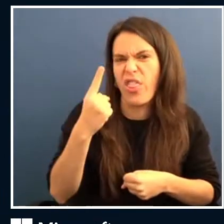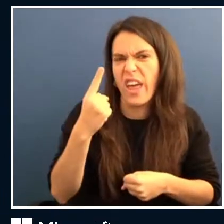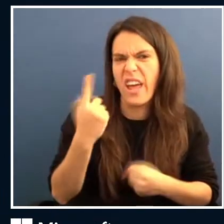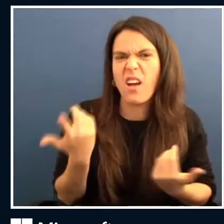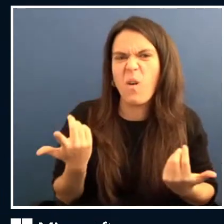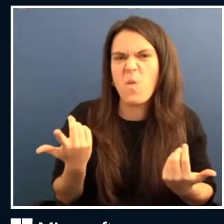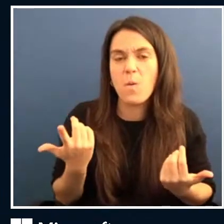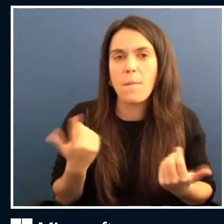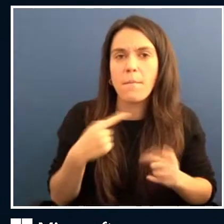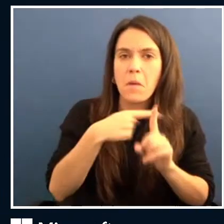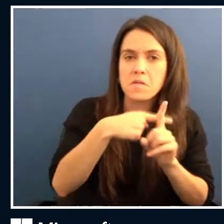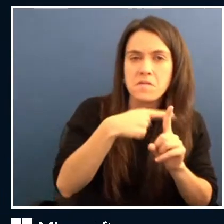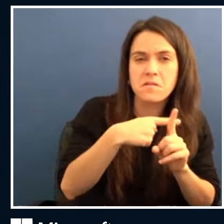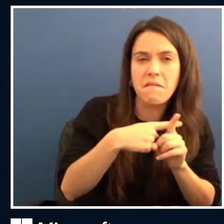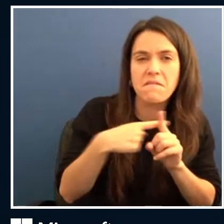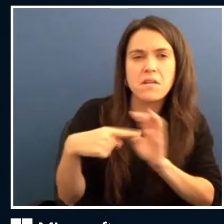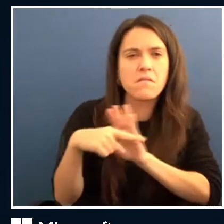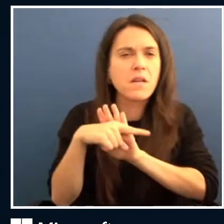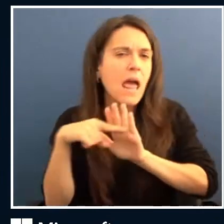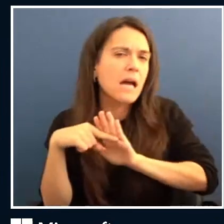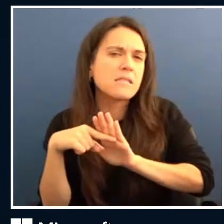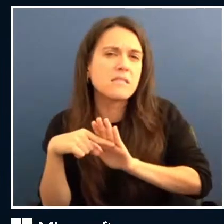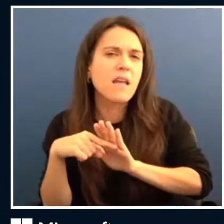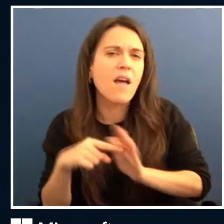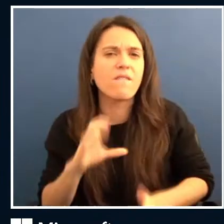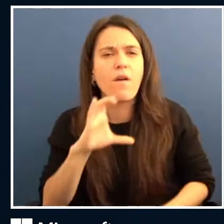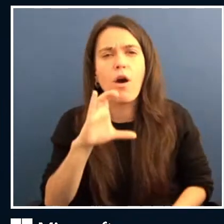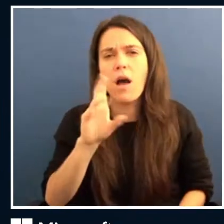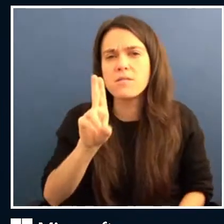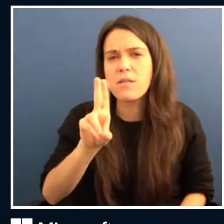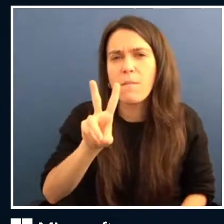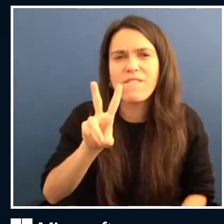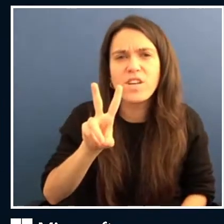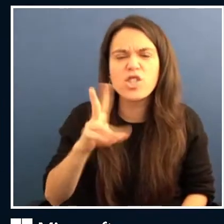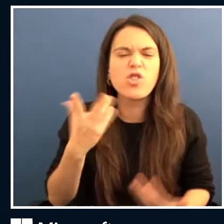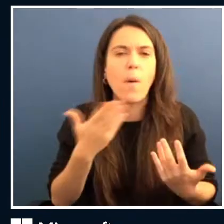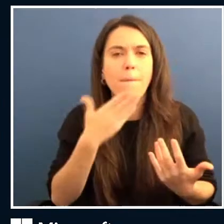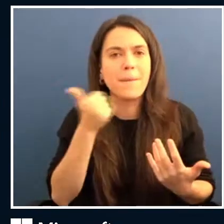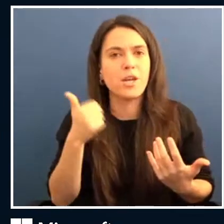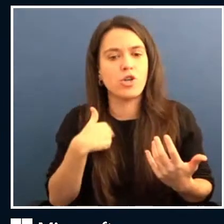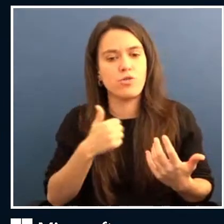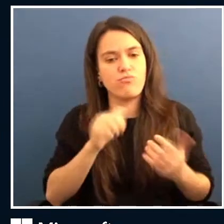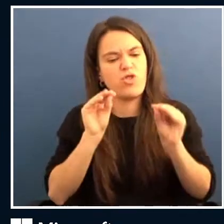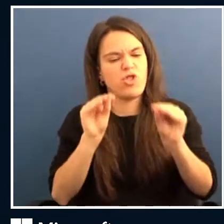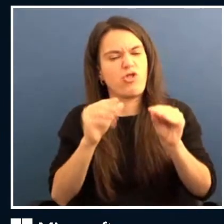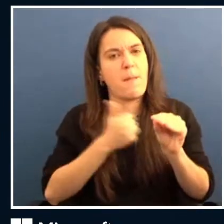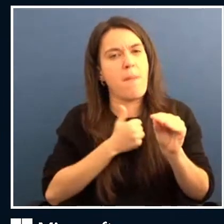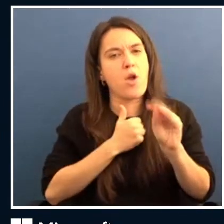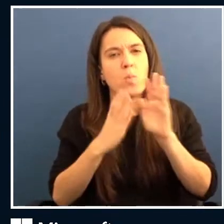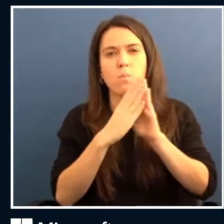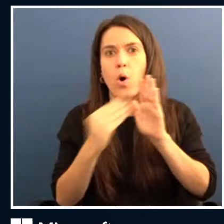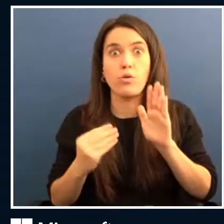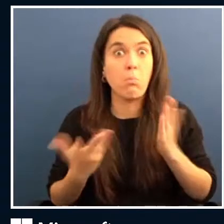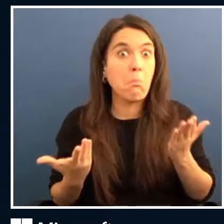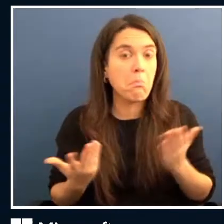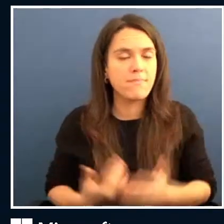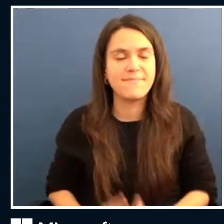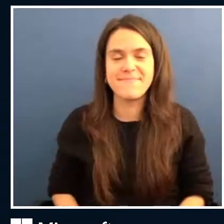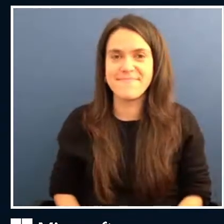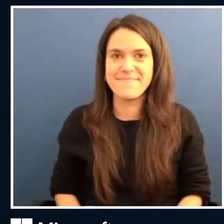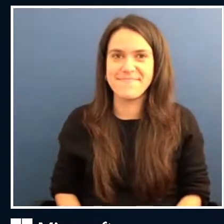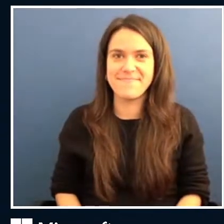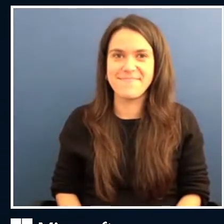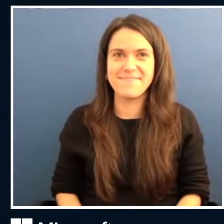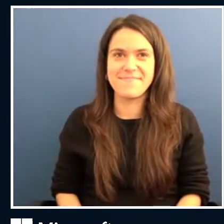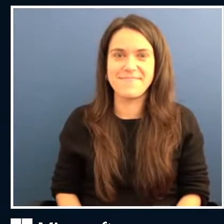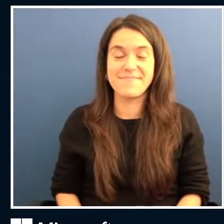cons for using custom vision or training your own models? Yeah, man. That's also such a good